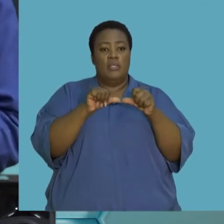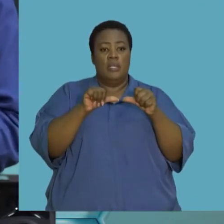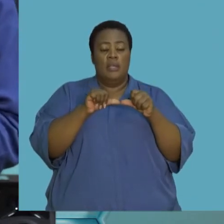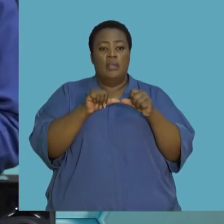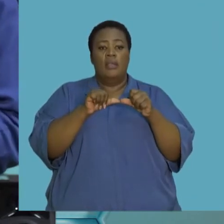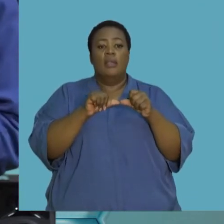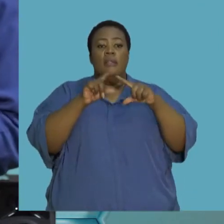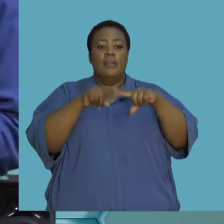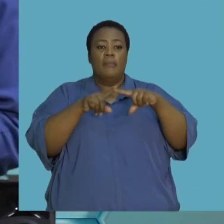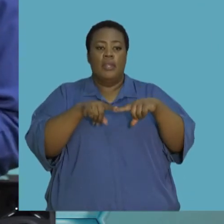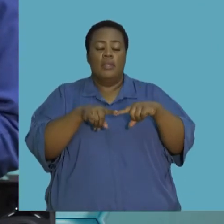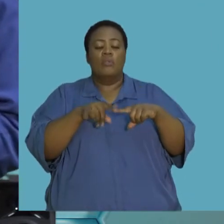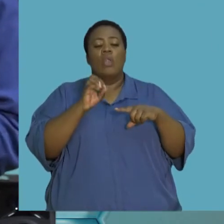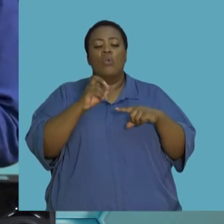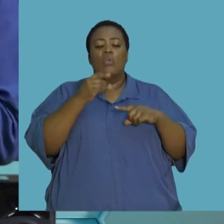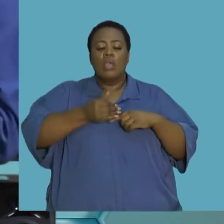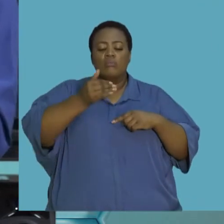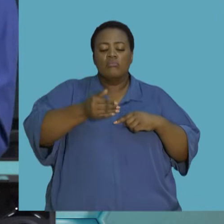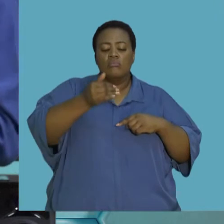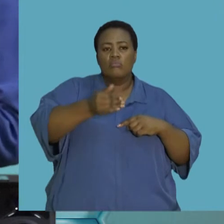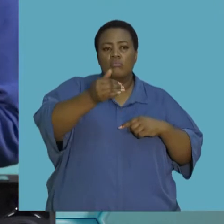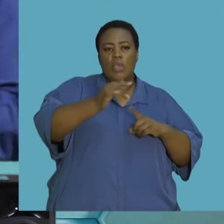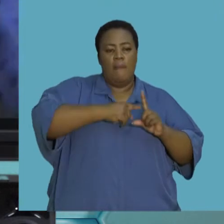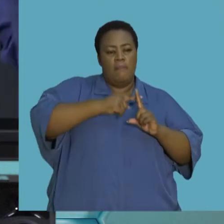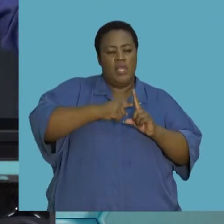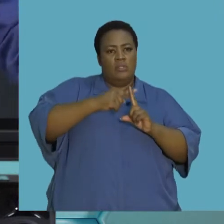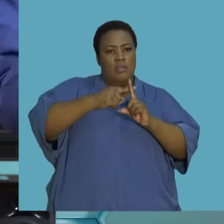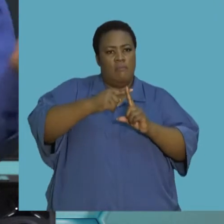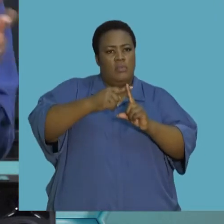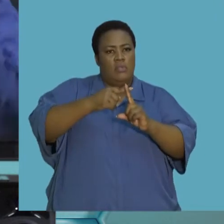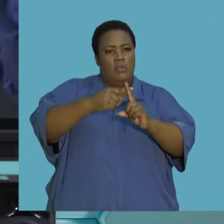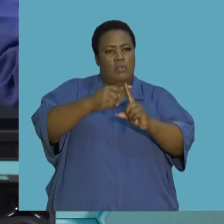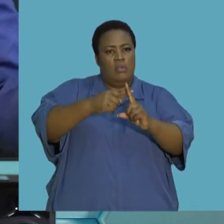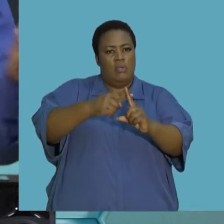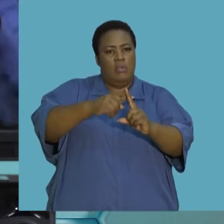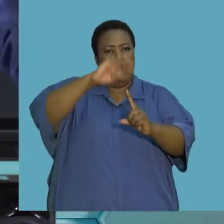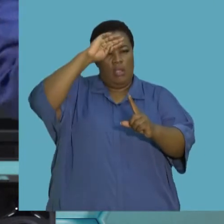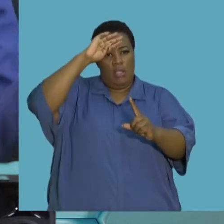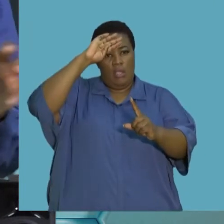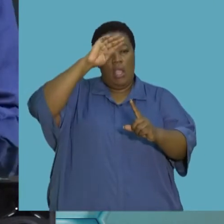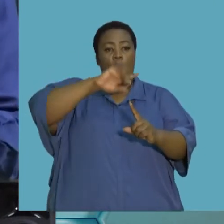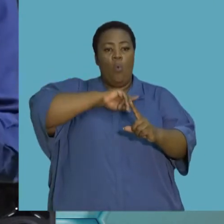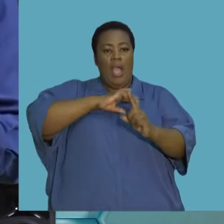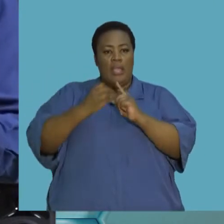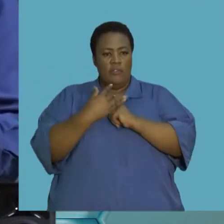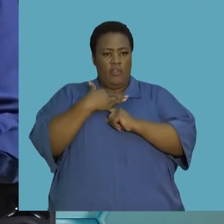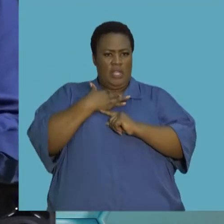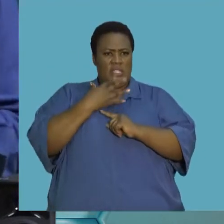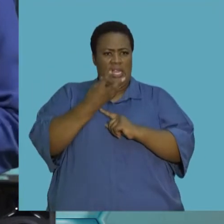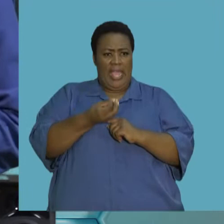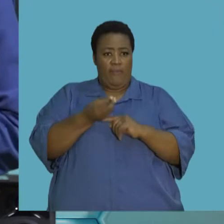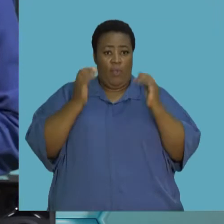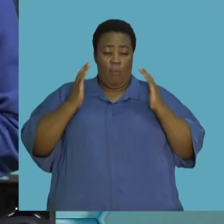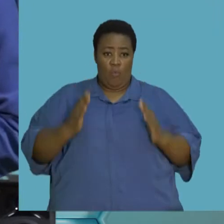be, let's monitor the body temperature over a period of time, and that would be because of the infection causing the change in the